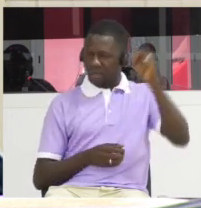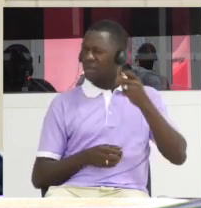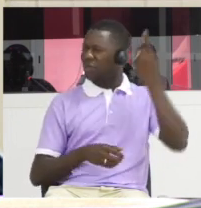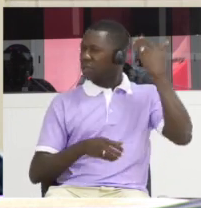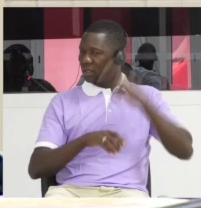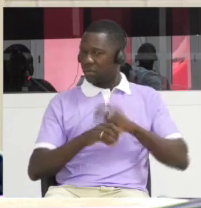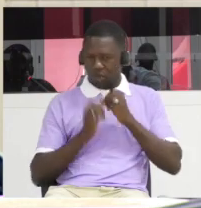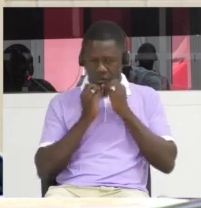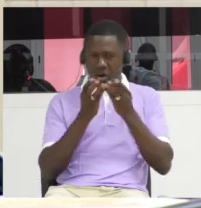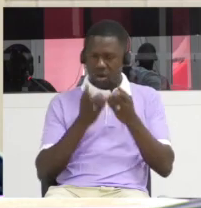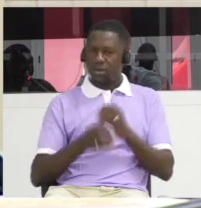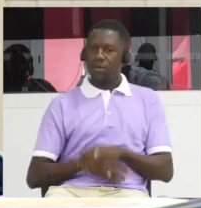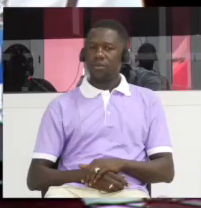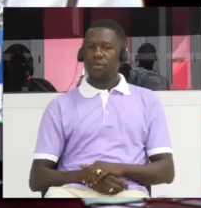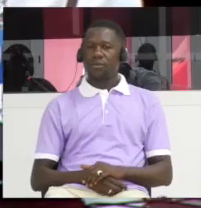at one time.